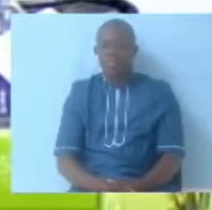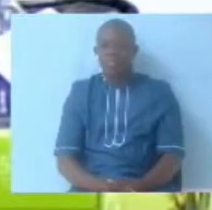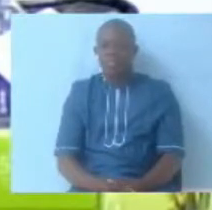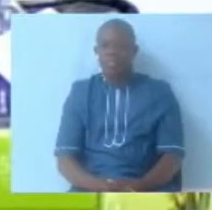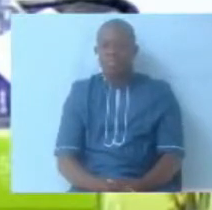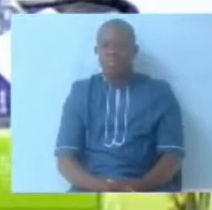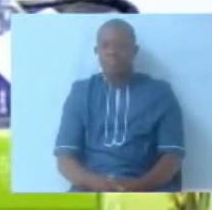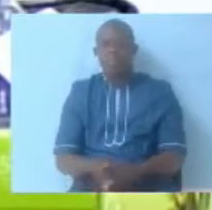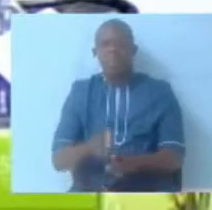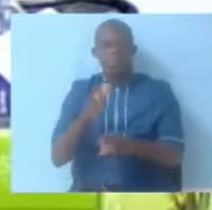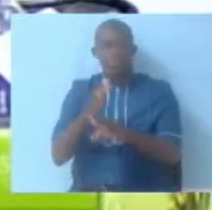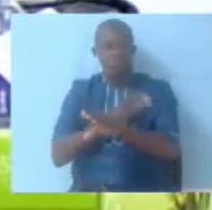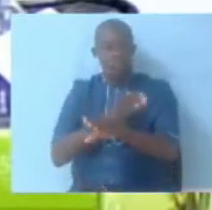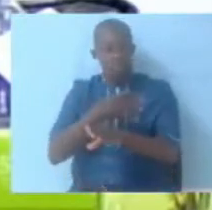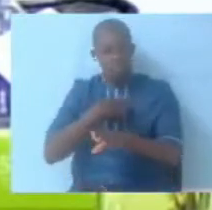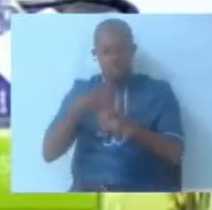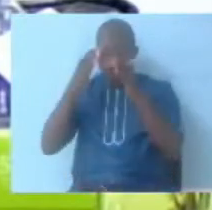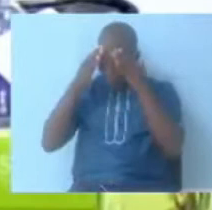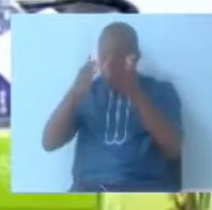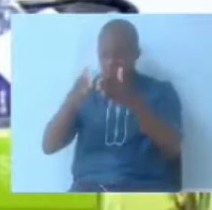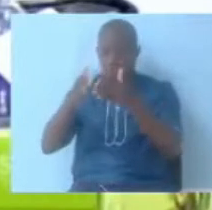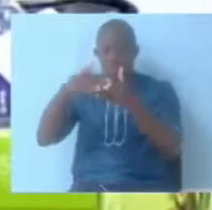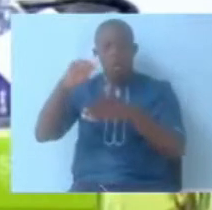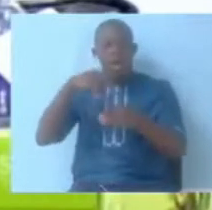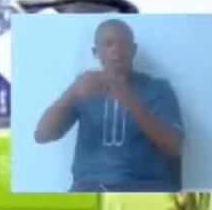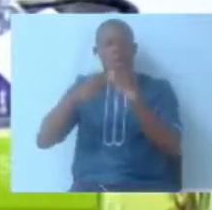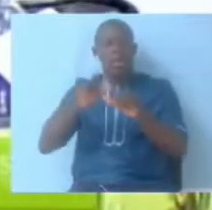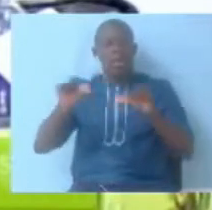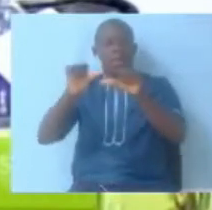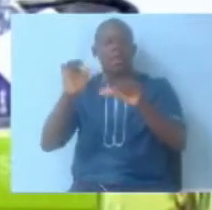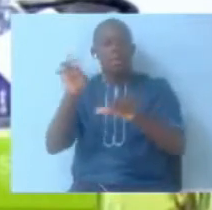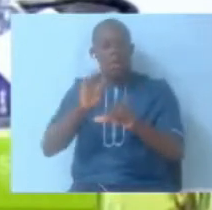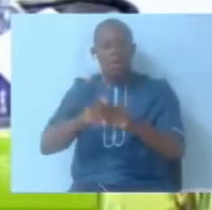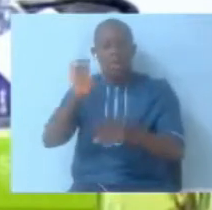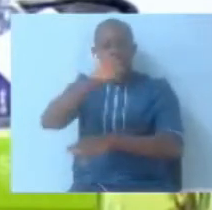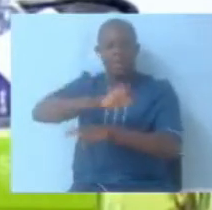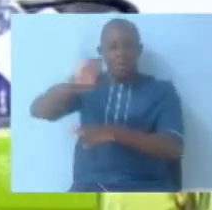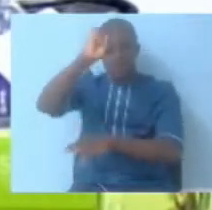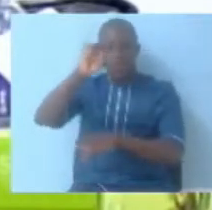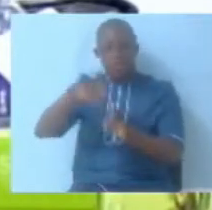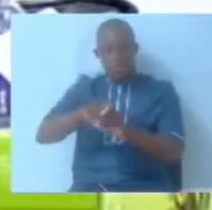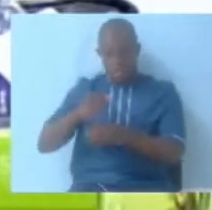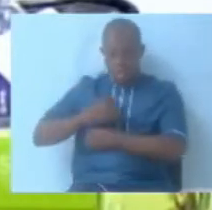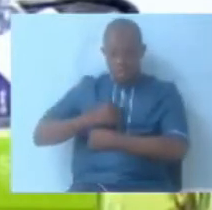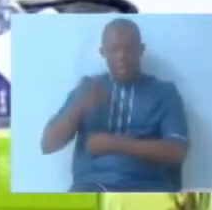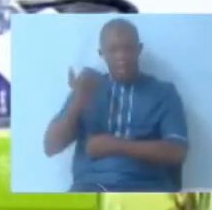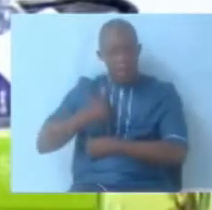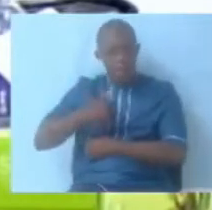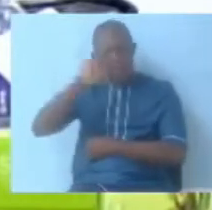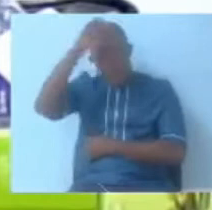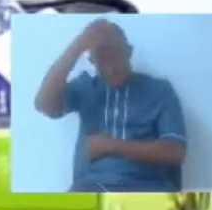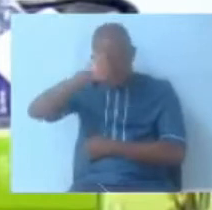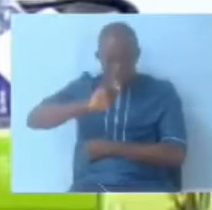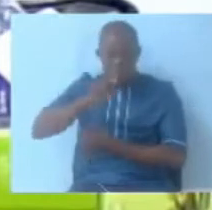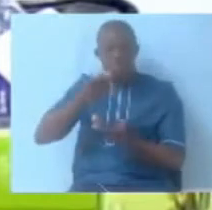matters involving senior security and police personnel. Senior security, army and police personnel who were arrested and